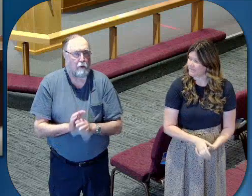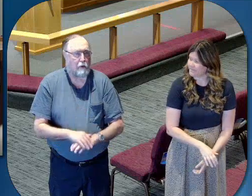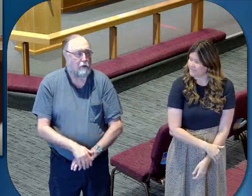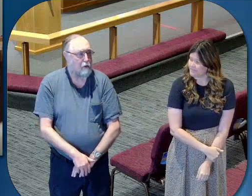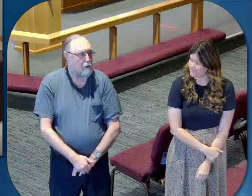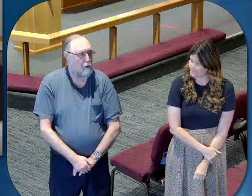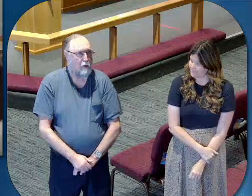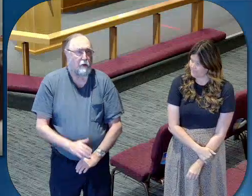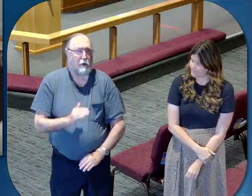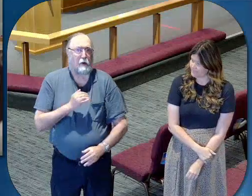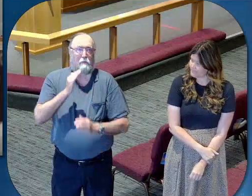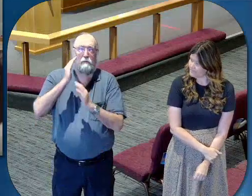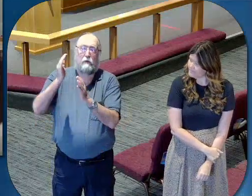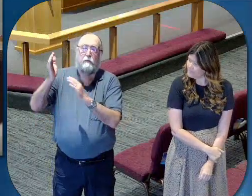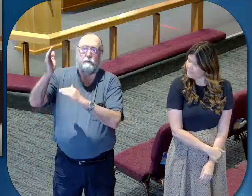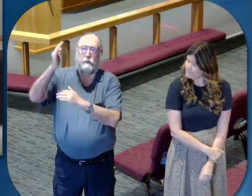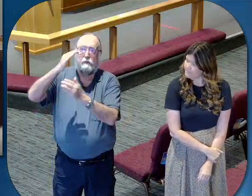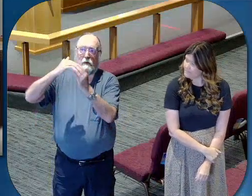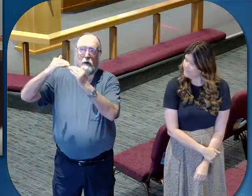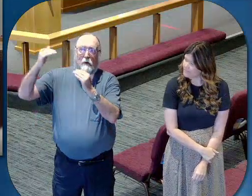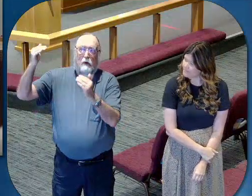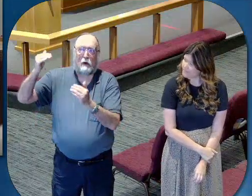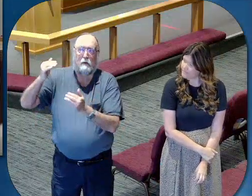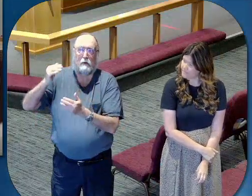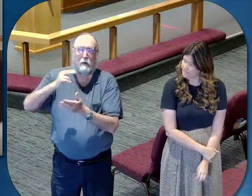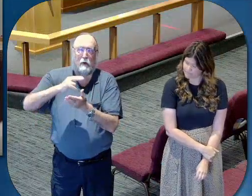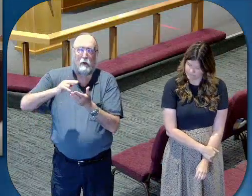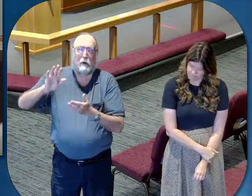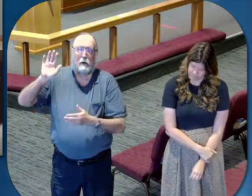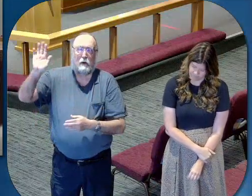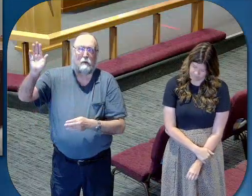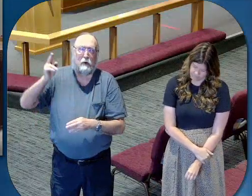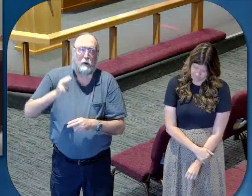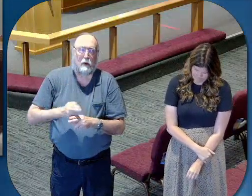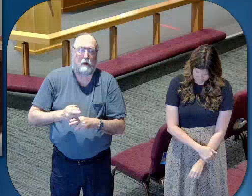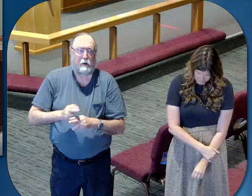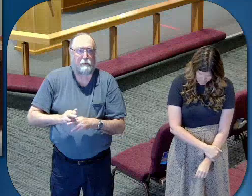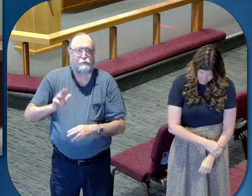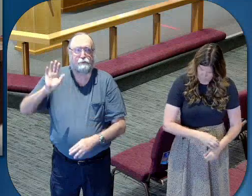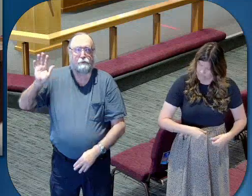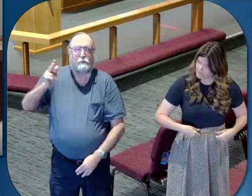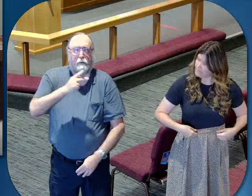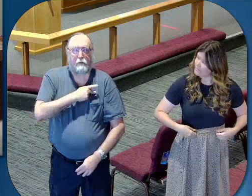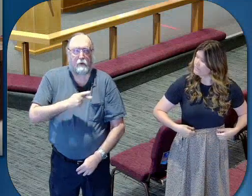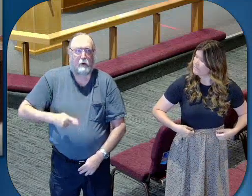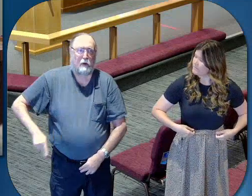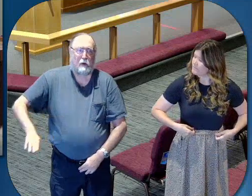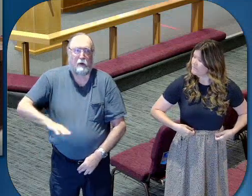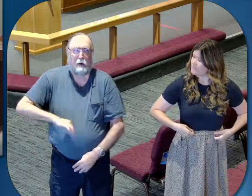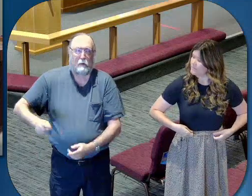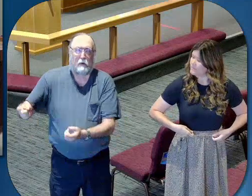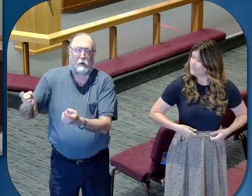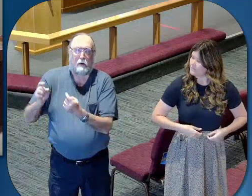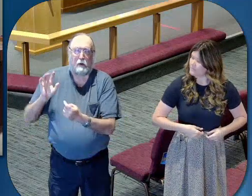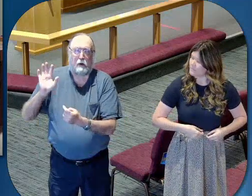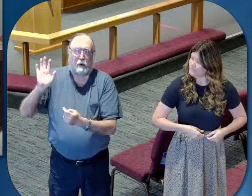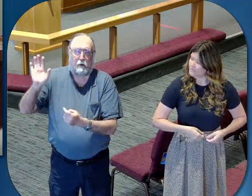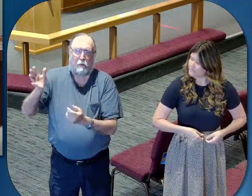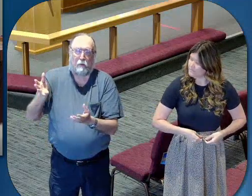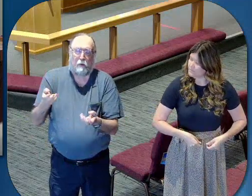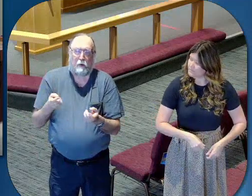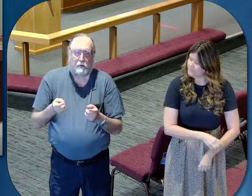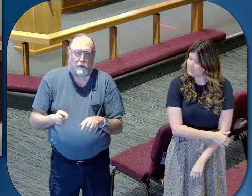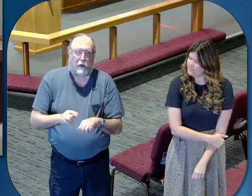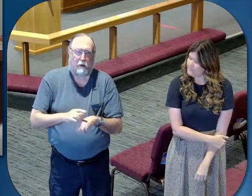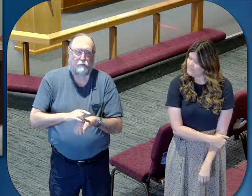pray. Our Father, who art in heaven, hallowed be thy name. Thy kingdom come, thy will